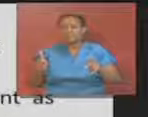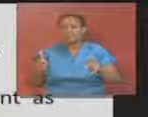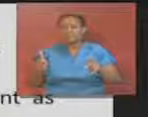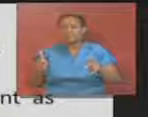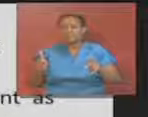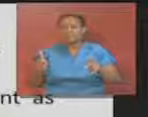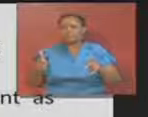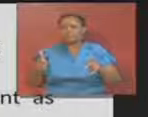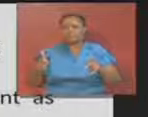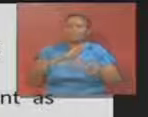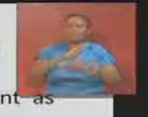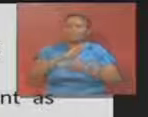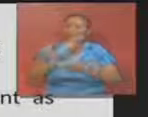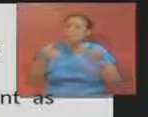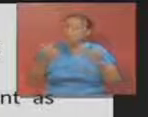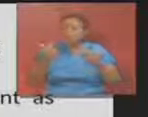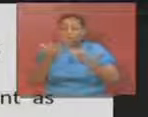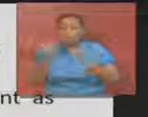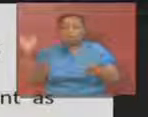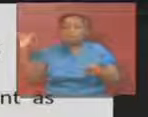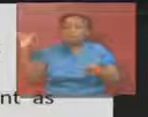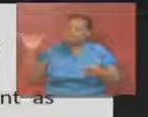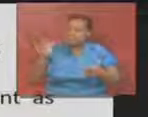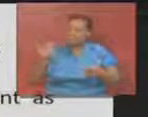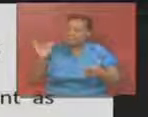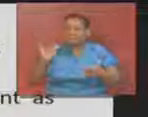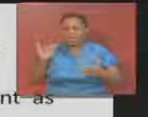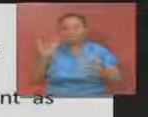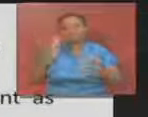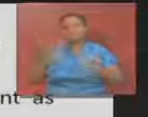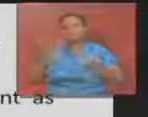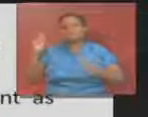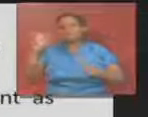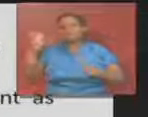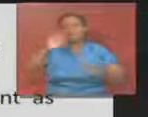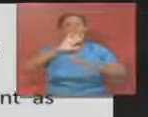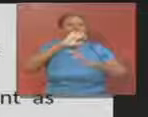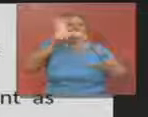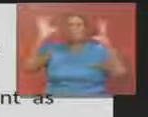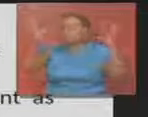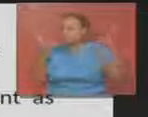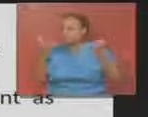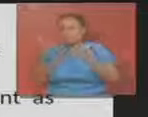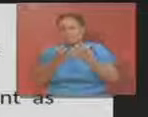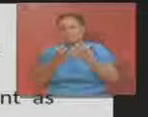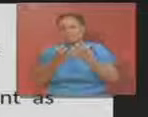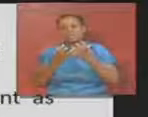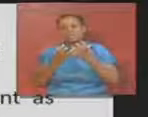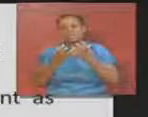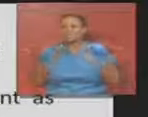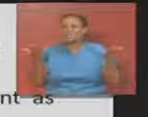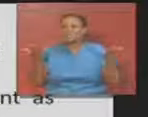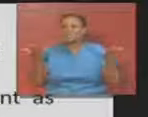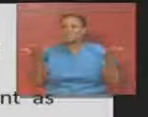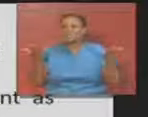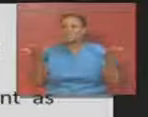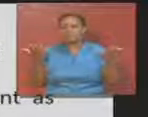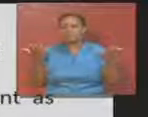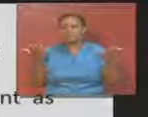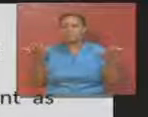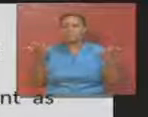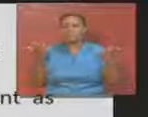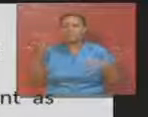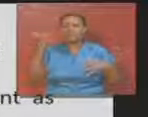as in Trinidad and Tobago, telemedicine has been one of our main measures for keeping track of